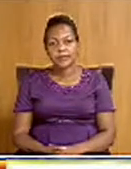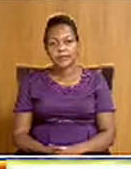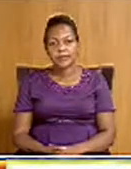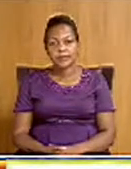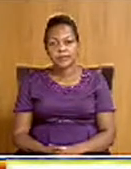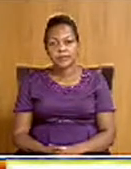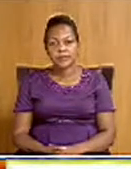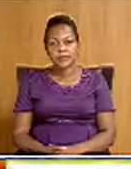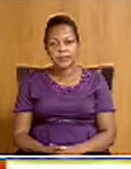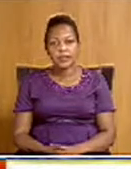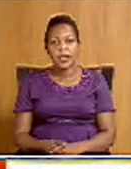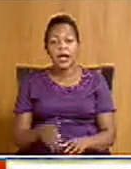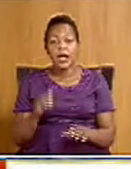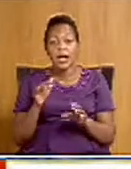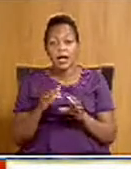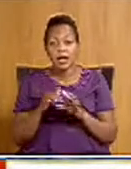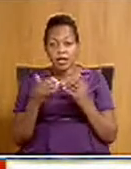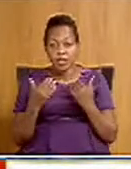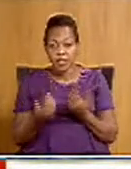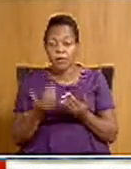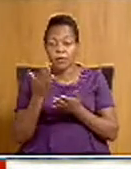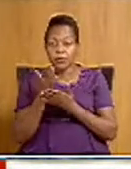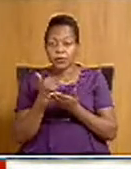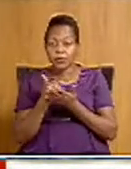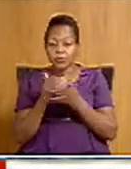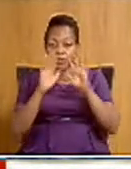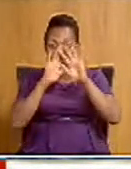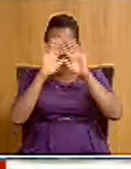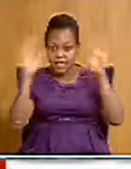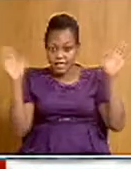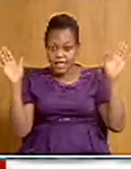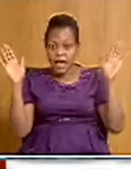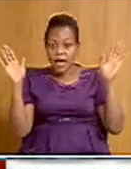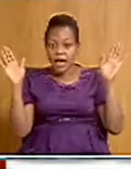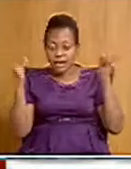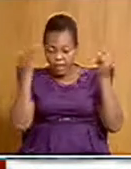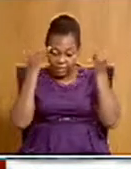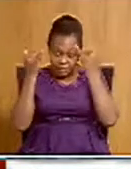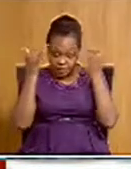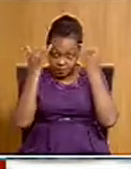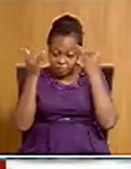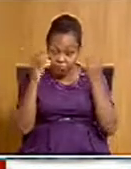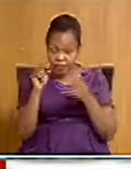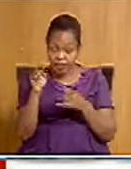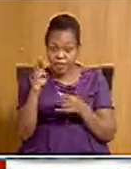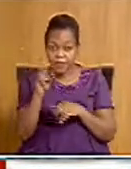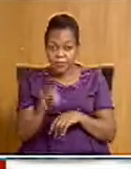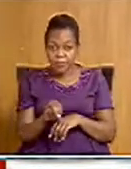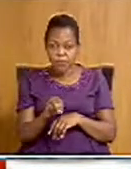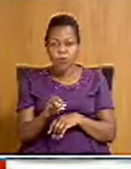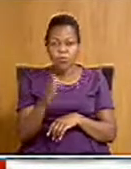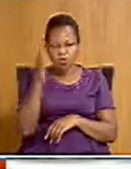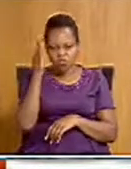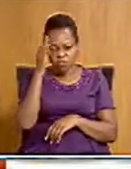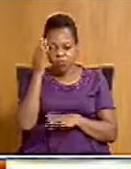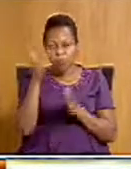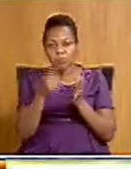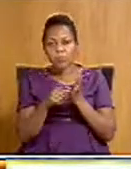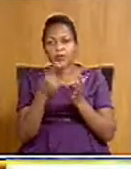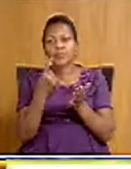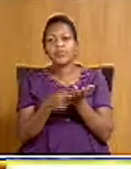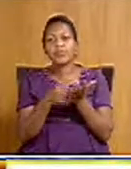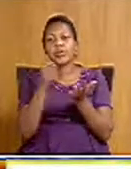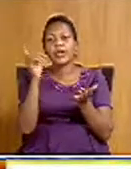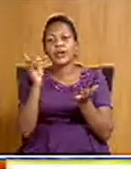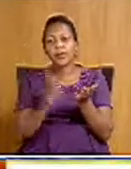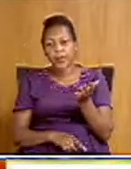With the clear-headed ideology of the NRM, we had correctly diagnosed the problem of Uganda.